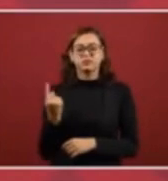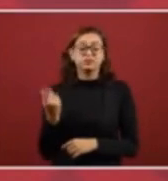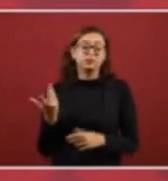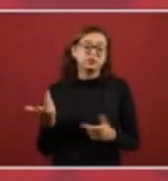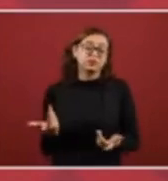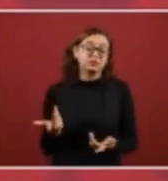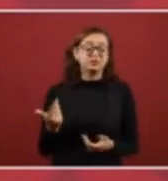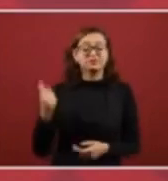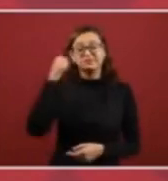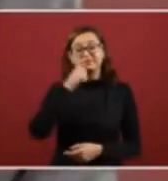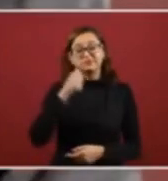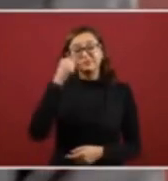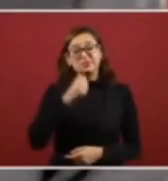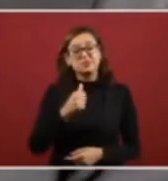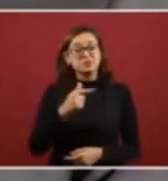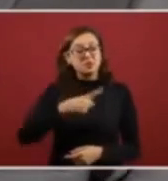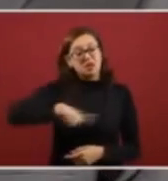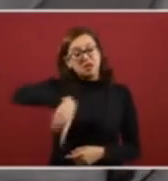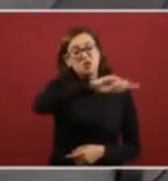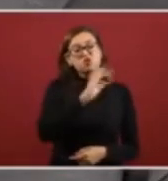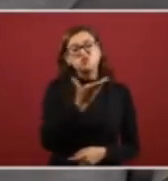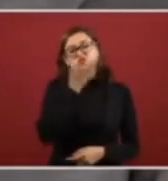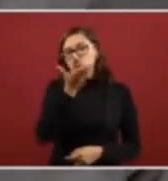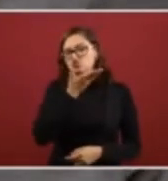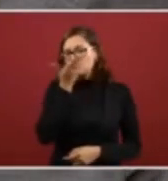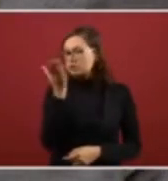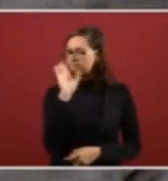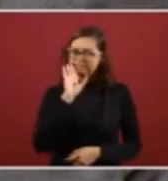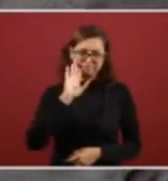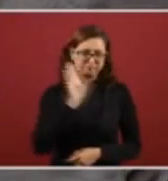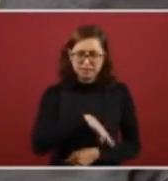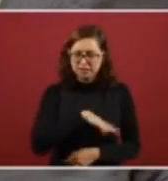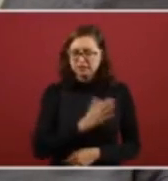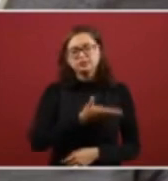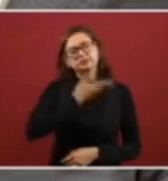costumbre, la mala práctica. There's this bad practice